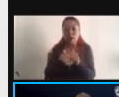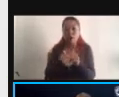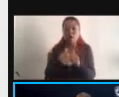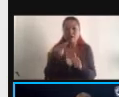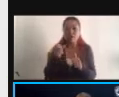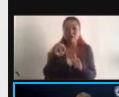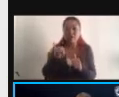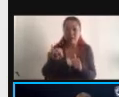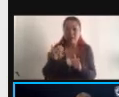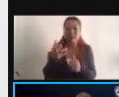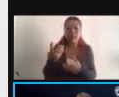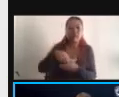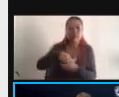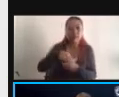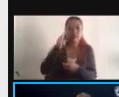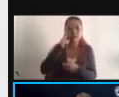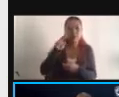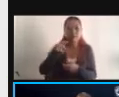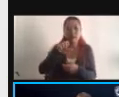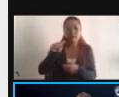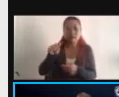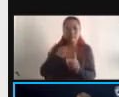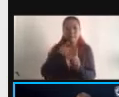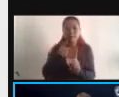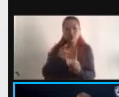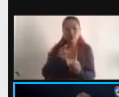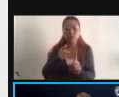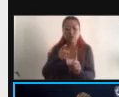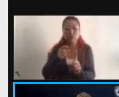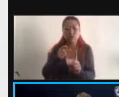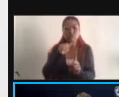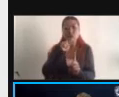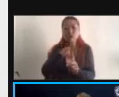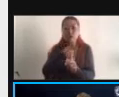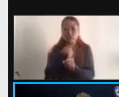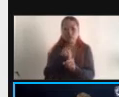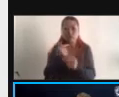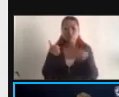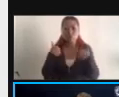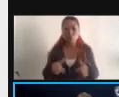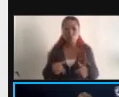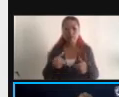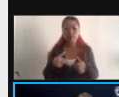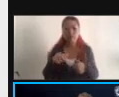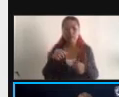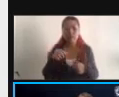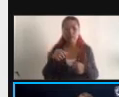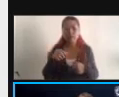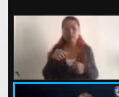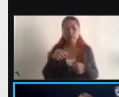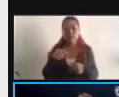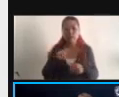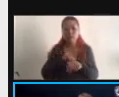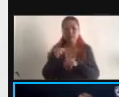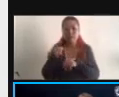HSI in NASA missions, not just human spaceflight, but others in aeronautics as well.